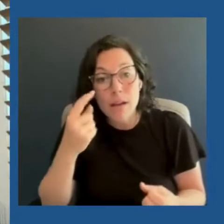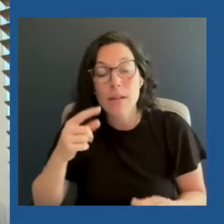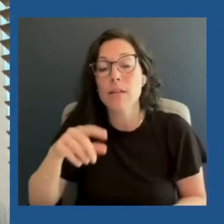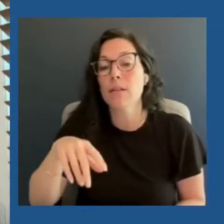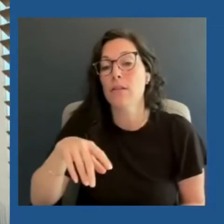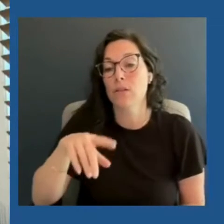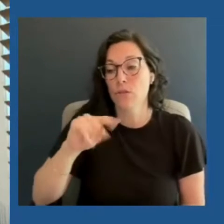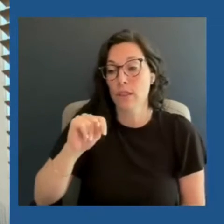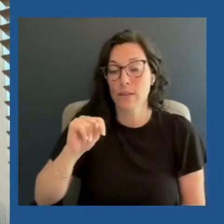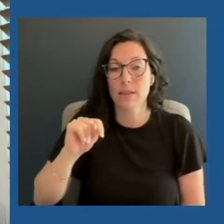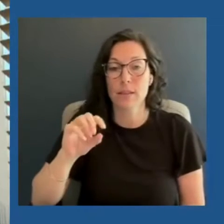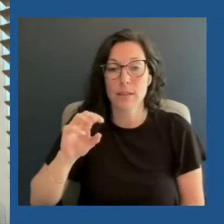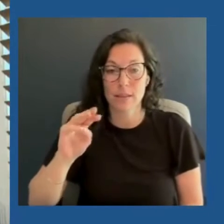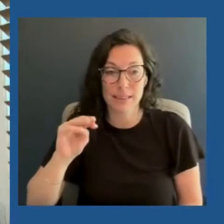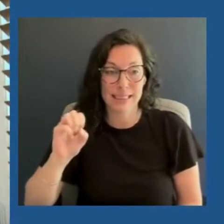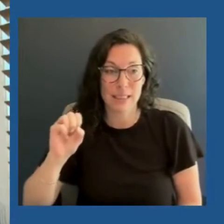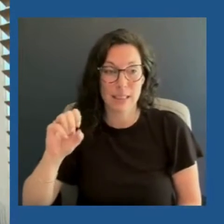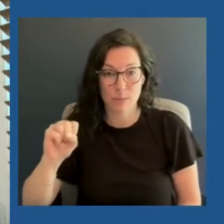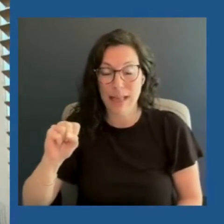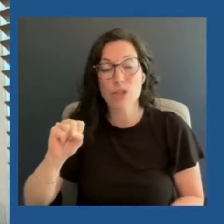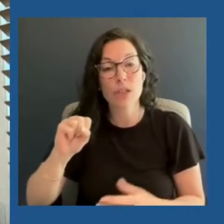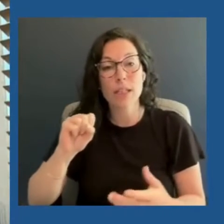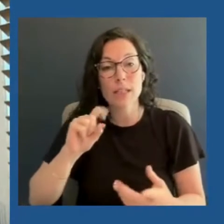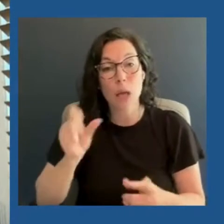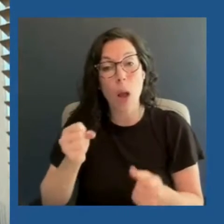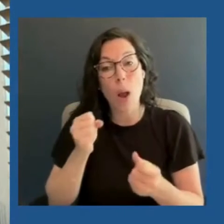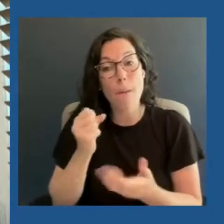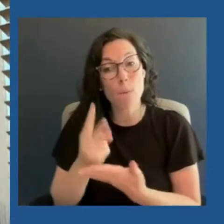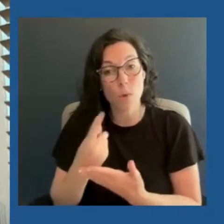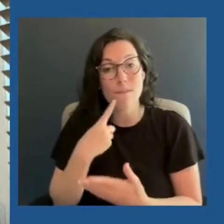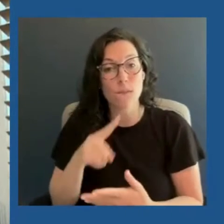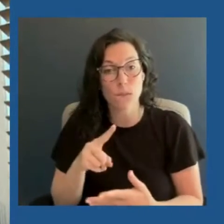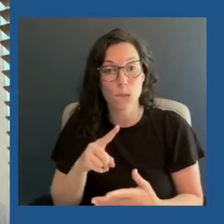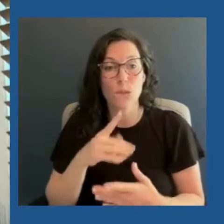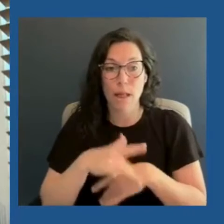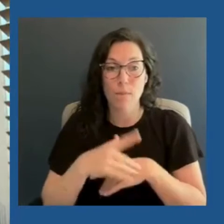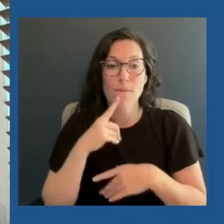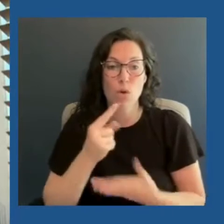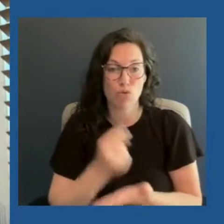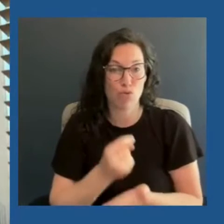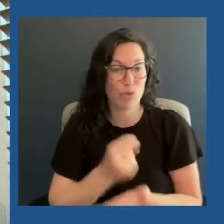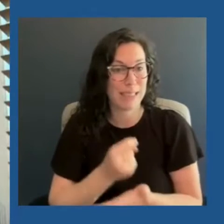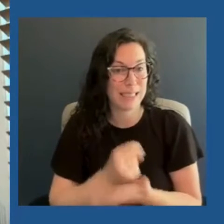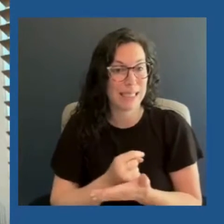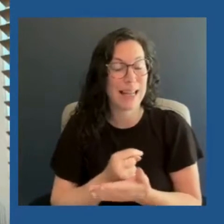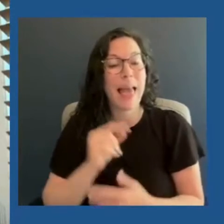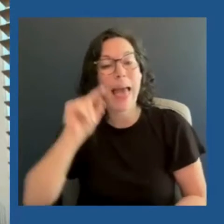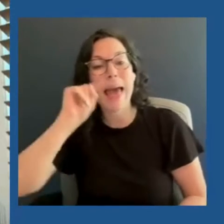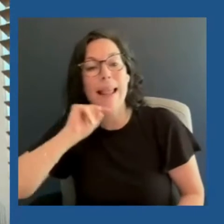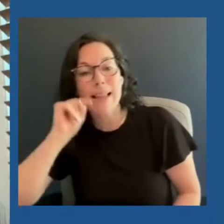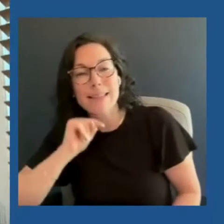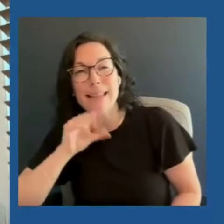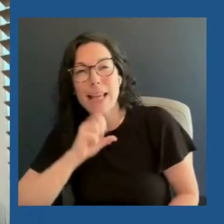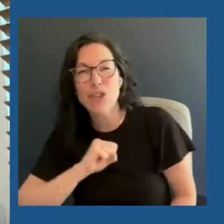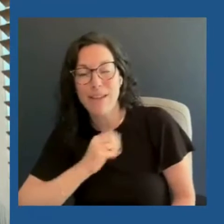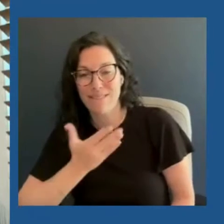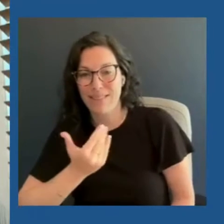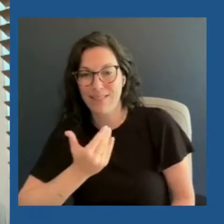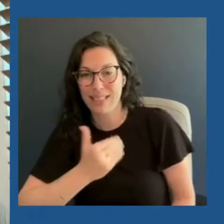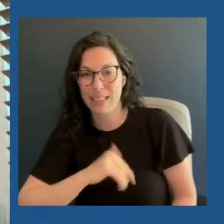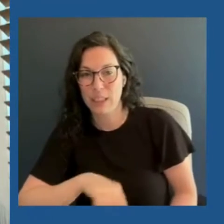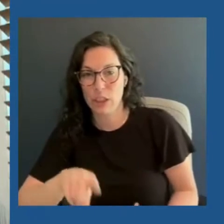was recently approved to be available for treating adolescents aged 15 years and